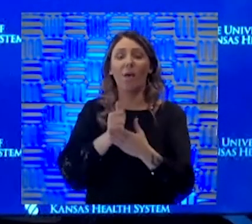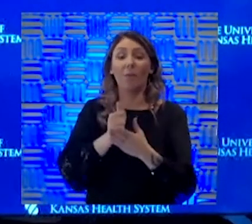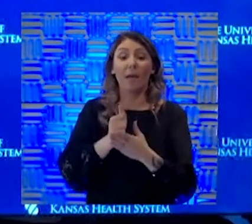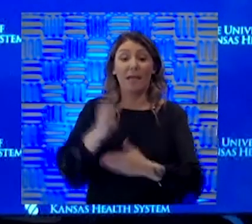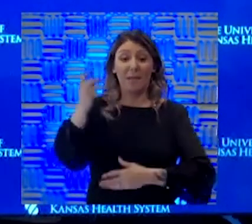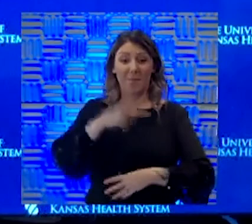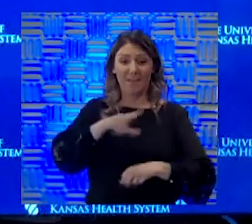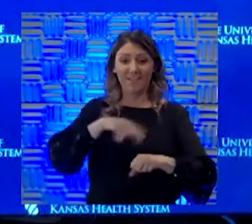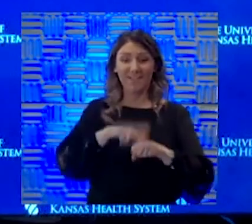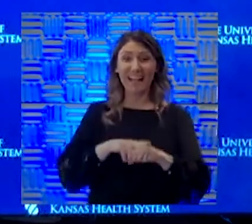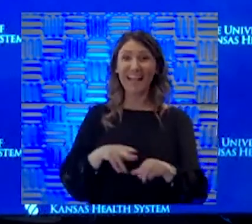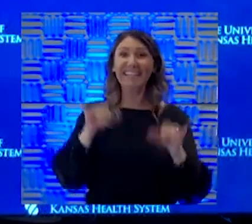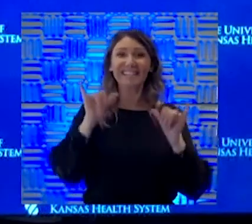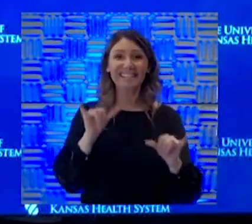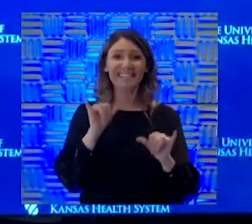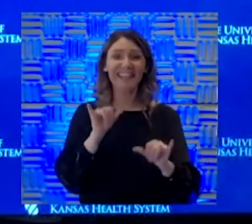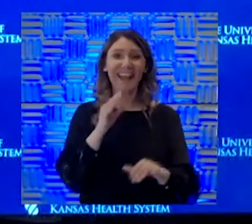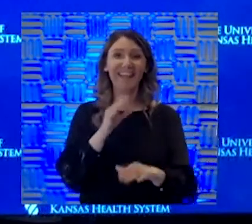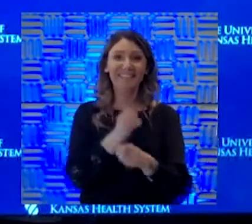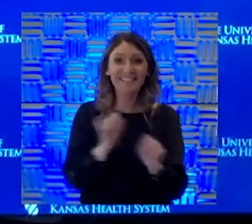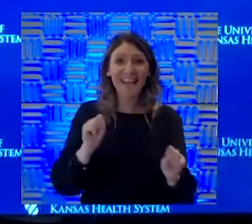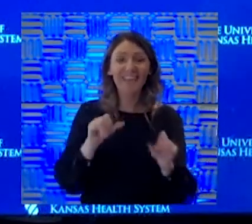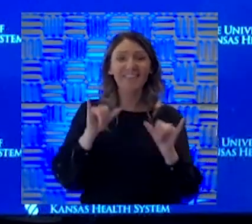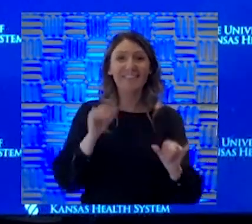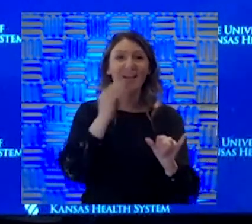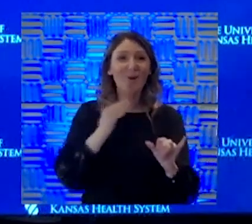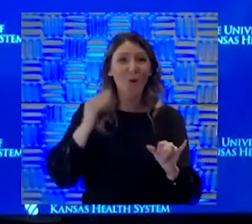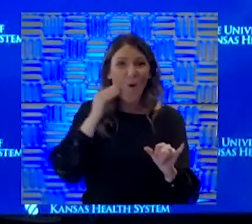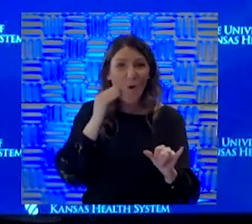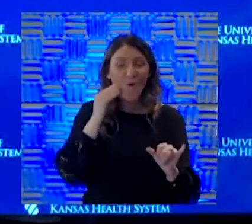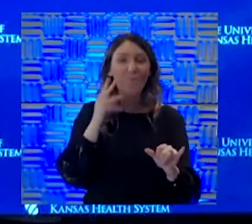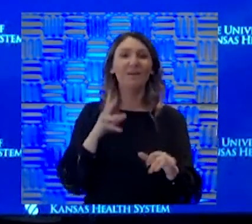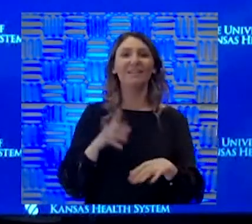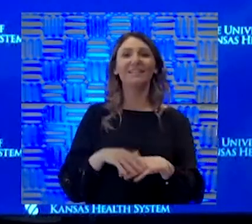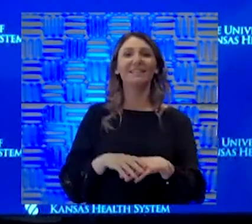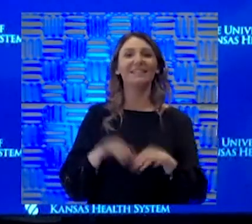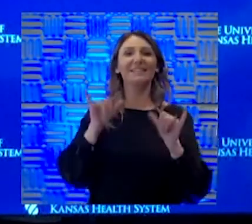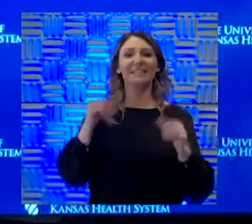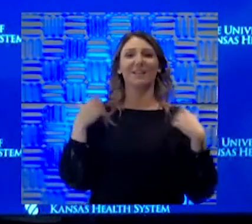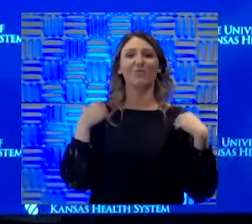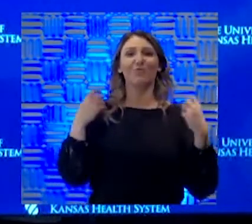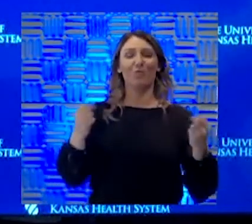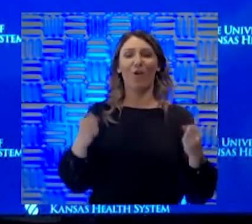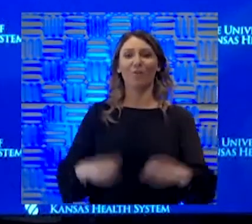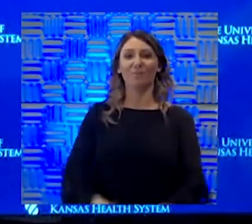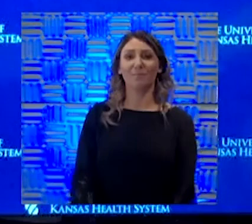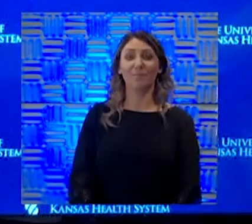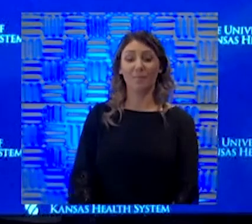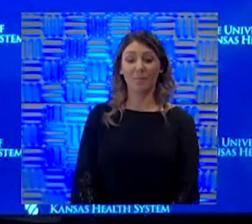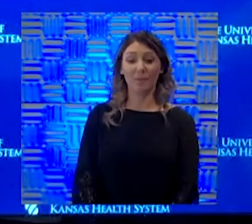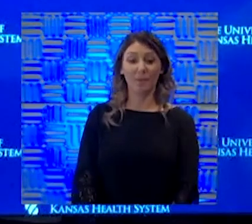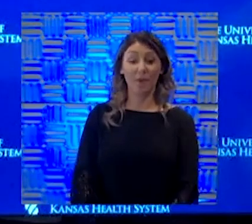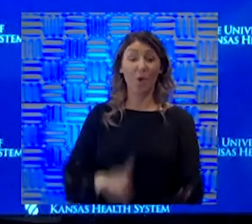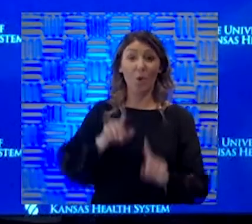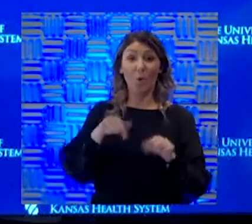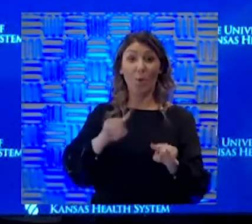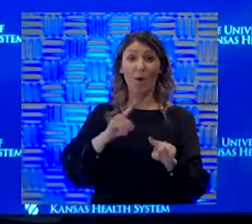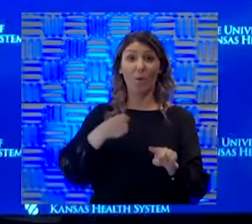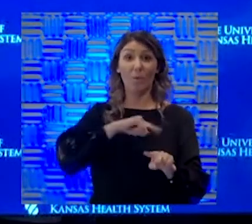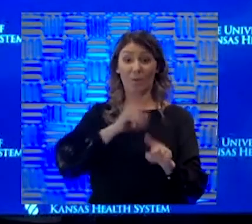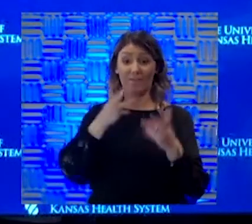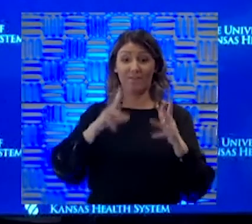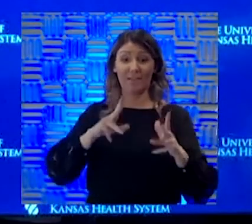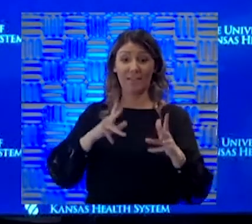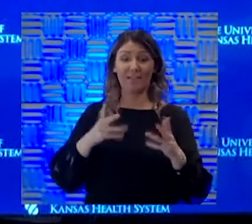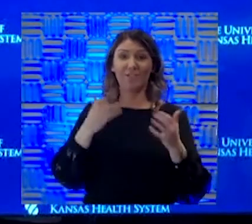safe, stay home, stay strong. As we finish up today's show, remember